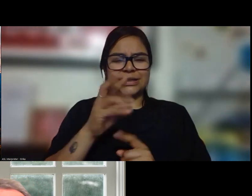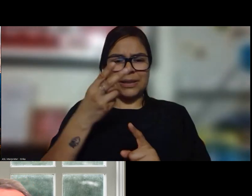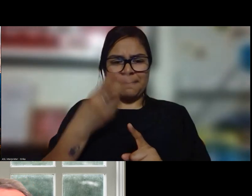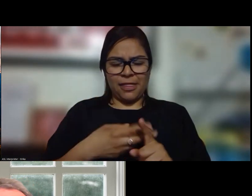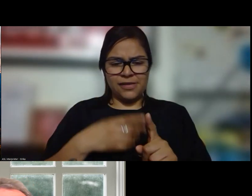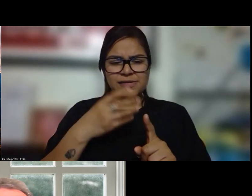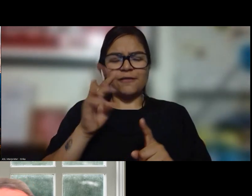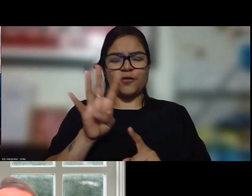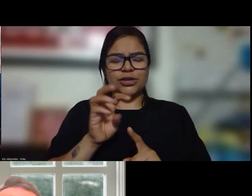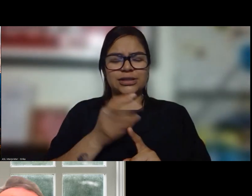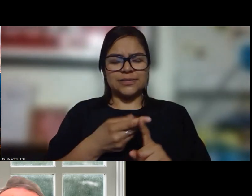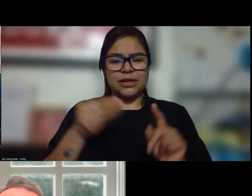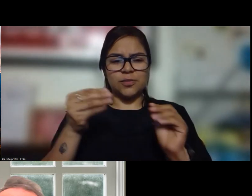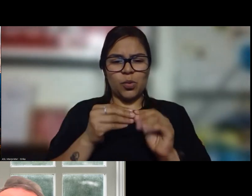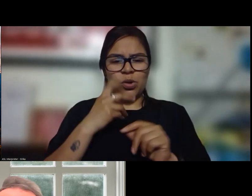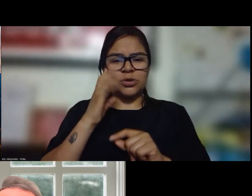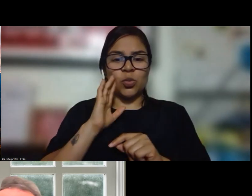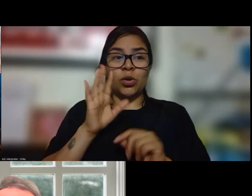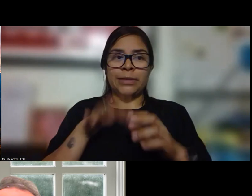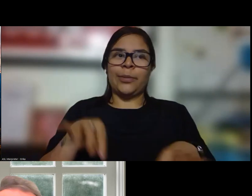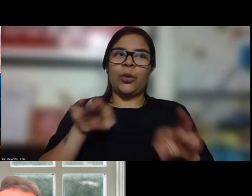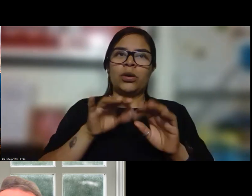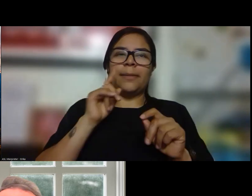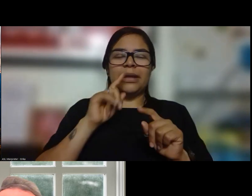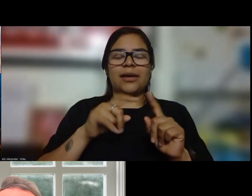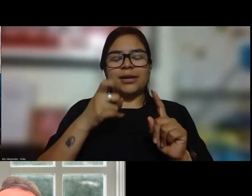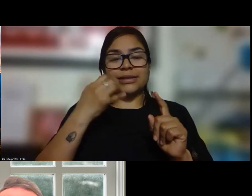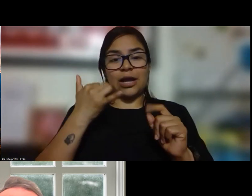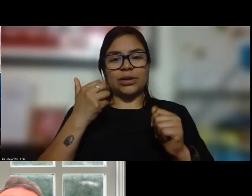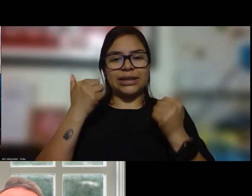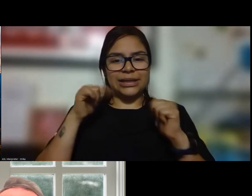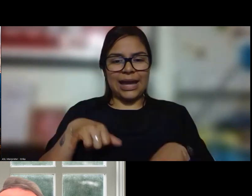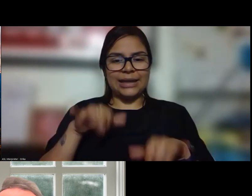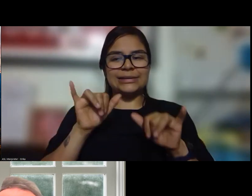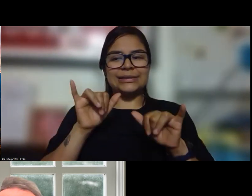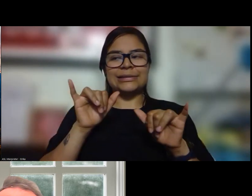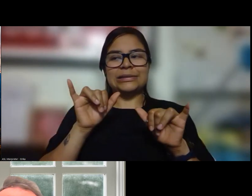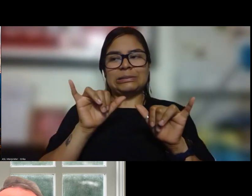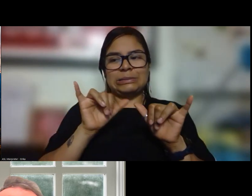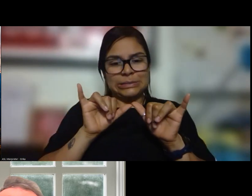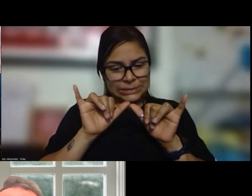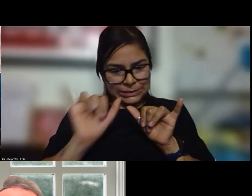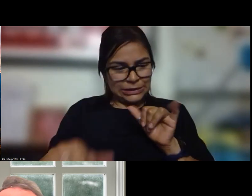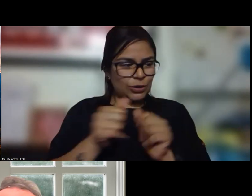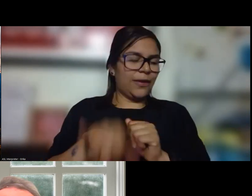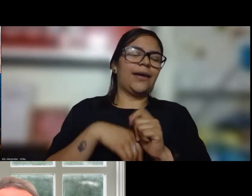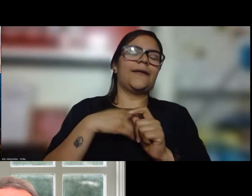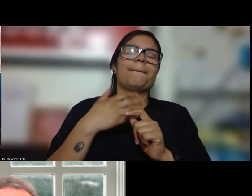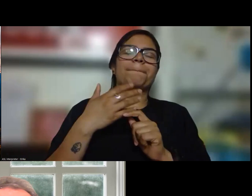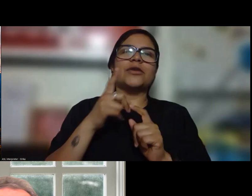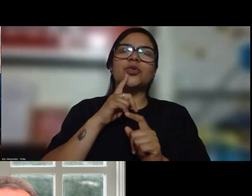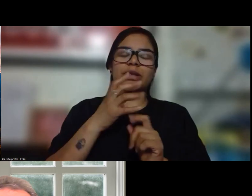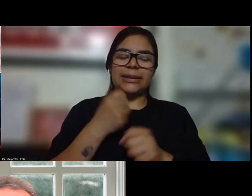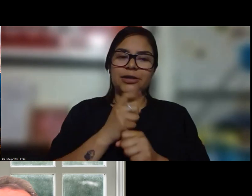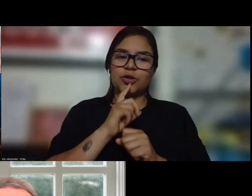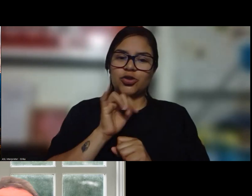kind of data sets will be extremely important because it sets the tone and benchmark as to what we are looking for. So I just want